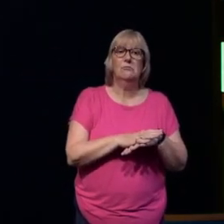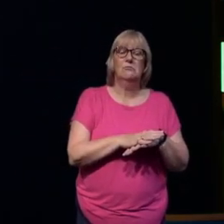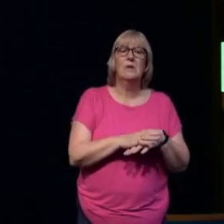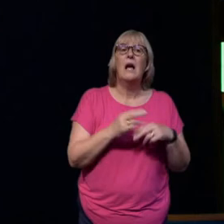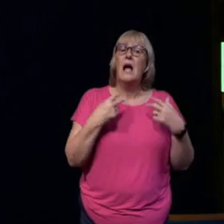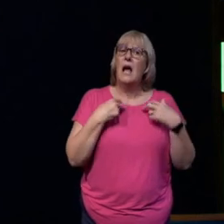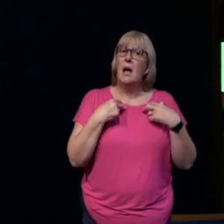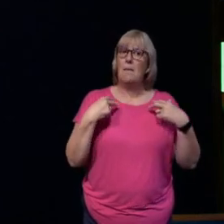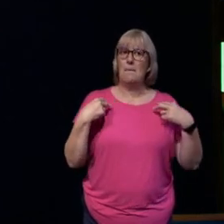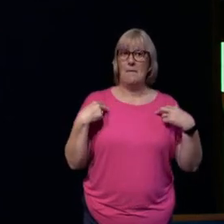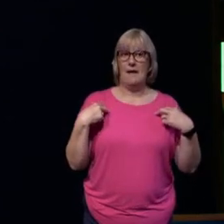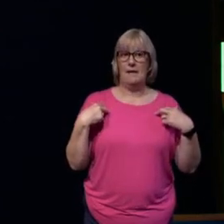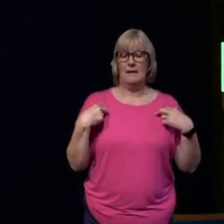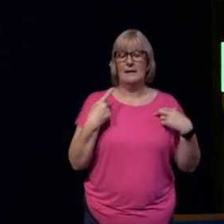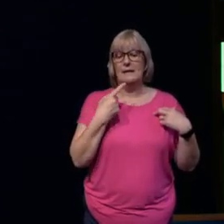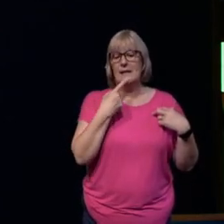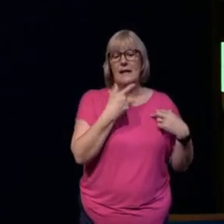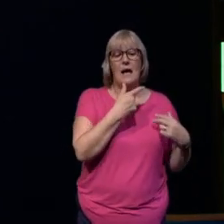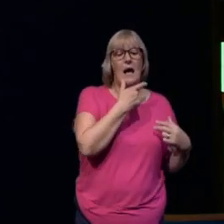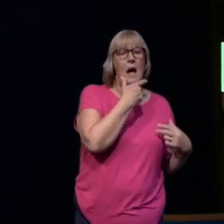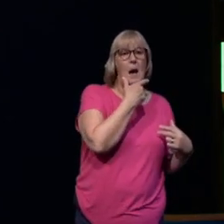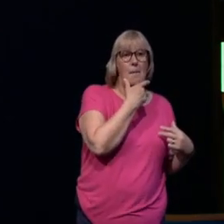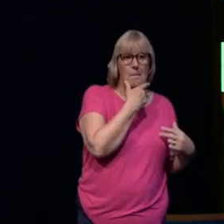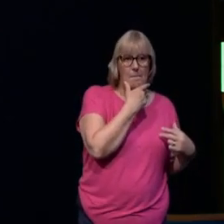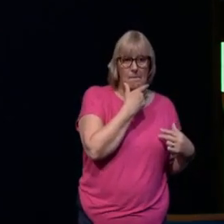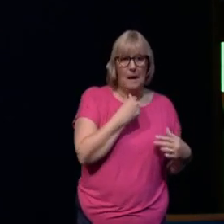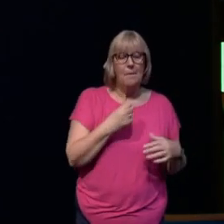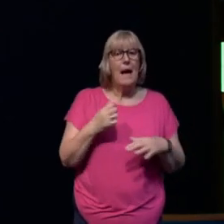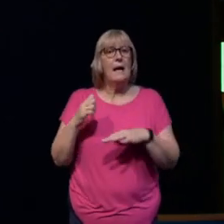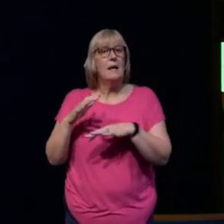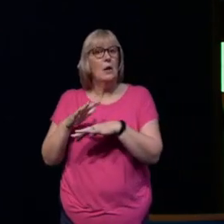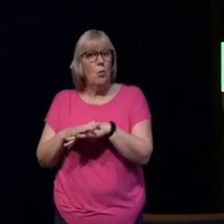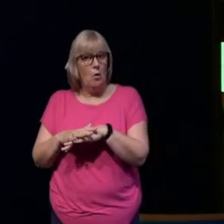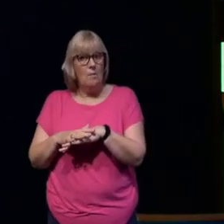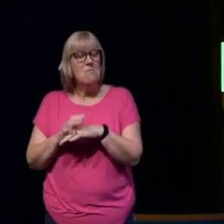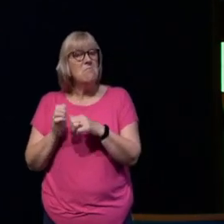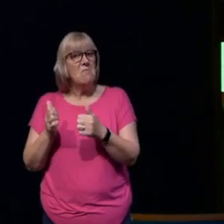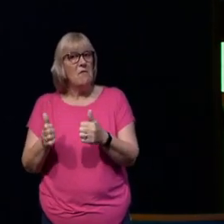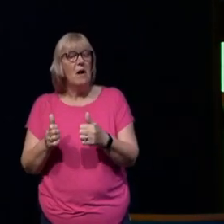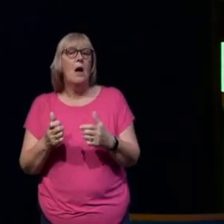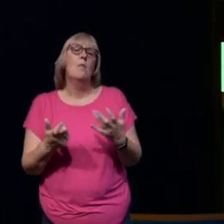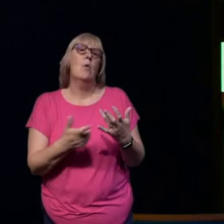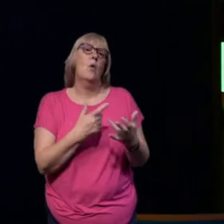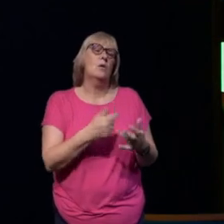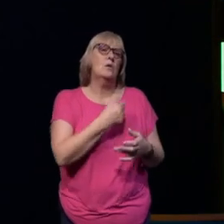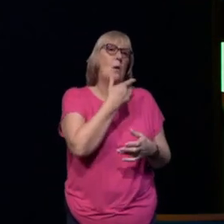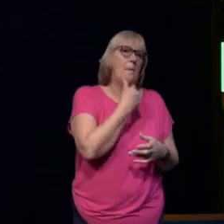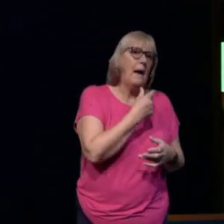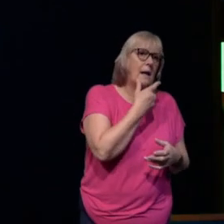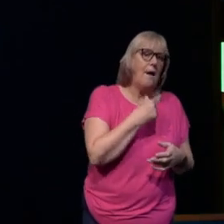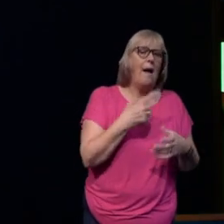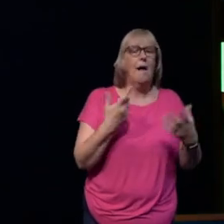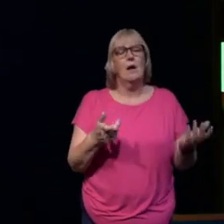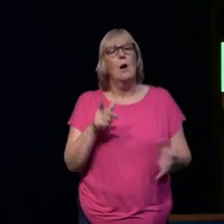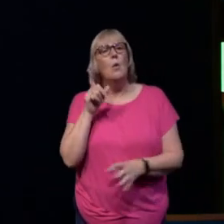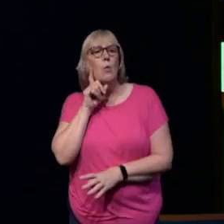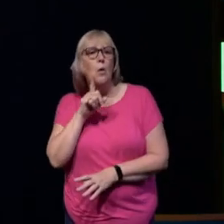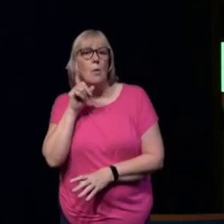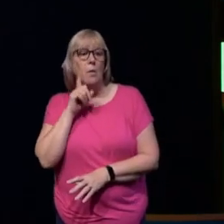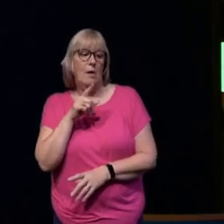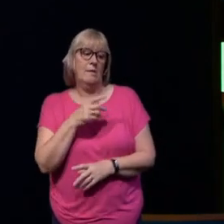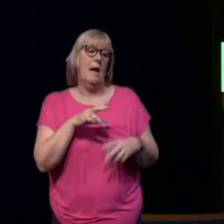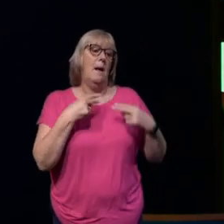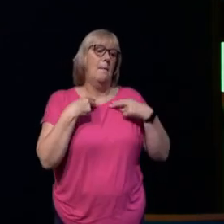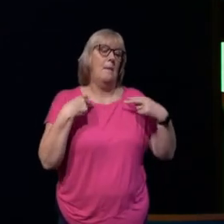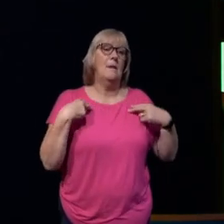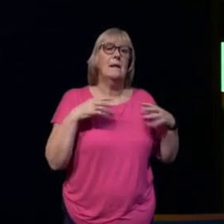not that marriage is between a man and a woman, but marriage is between two people. By the way, that overturns the whole view of what